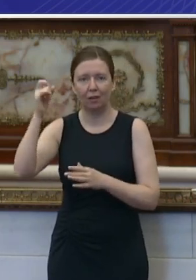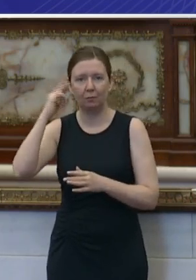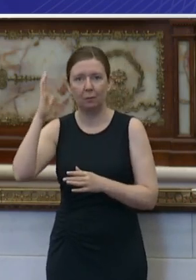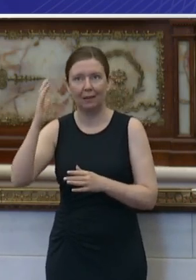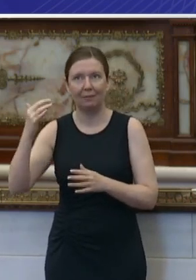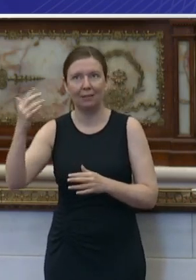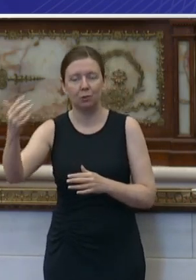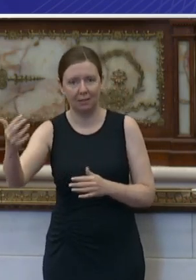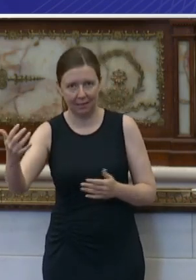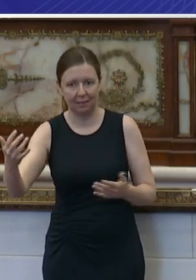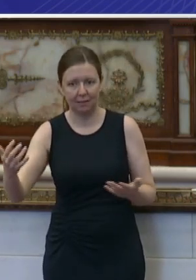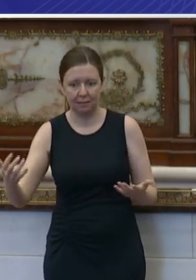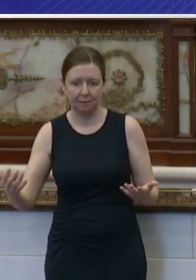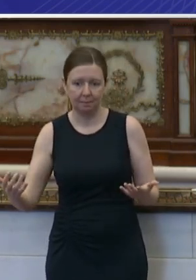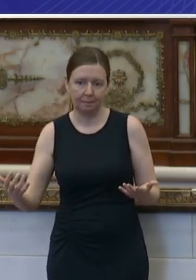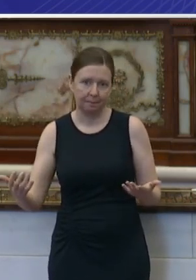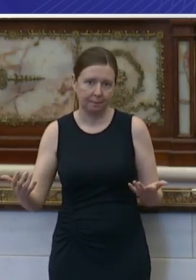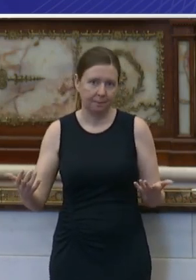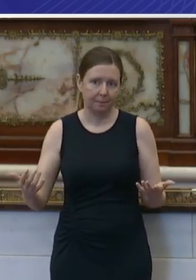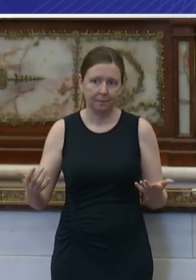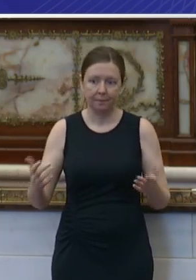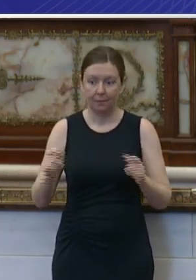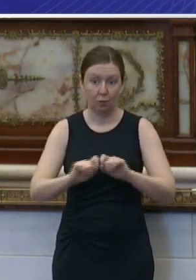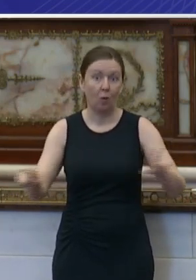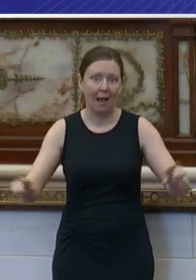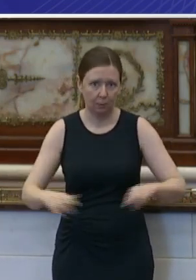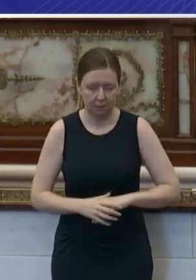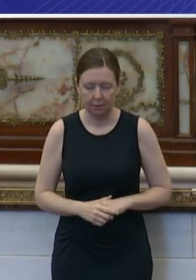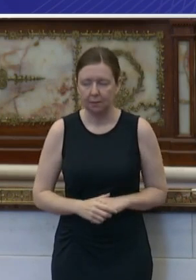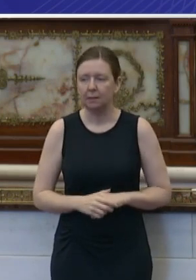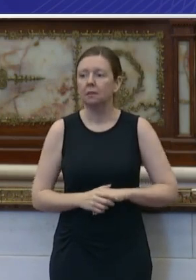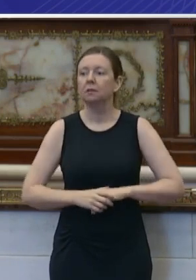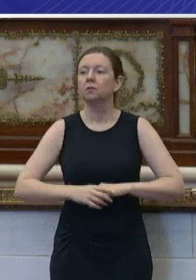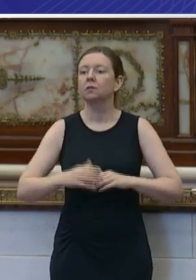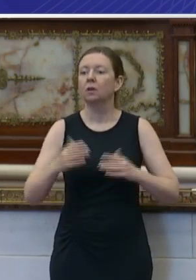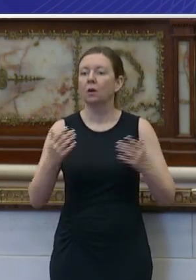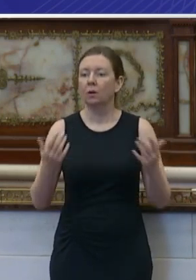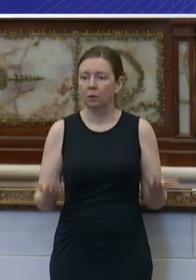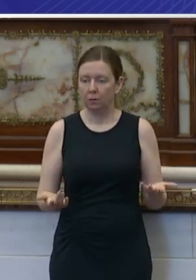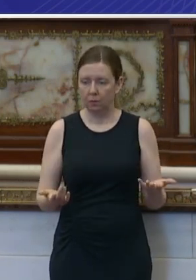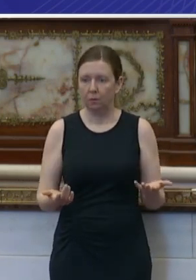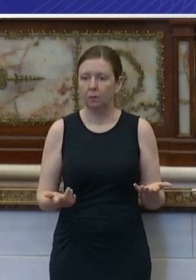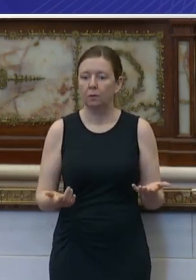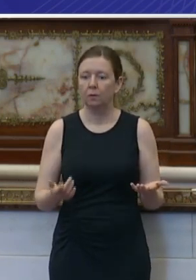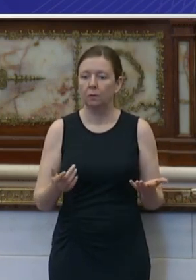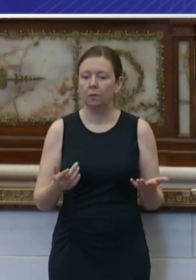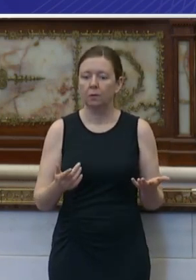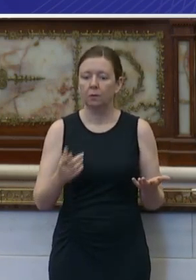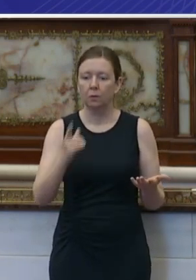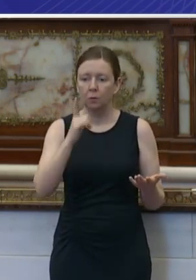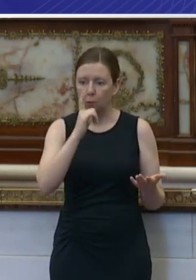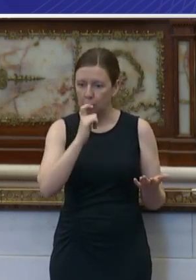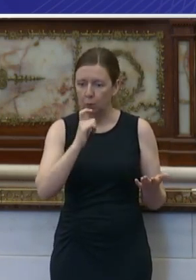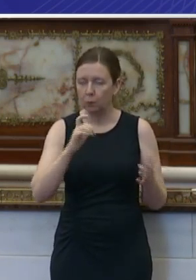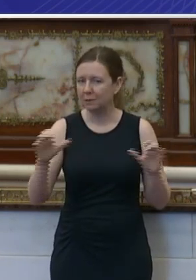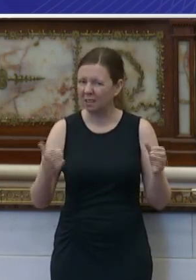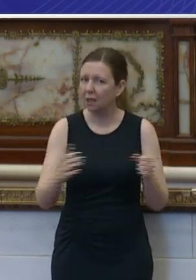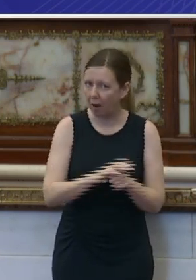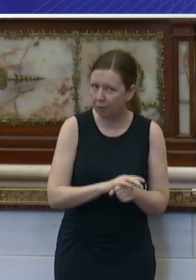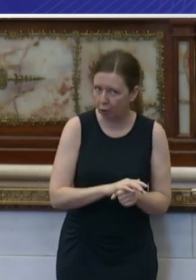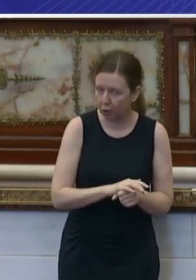eventually be rolling out. So one, who does it